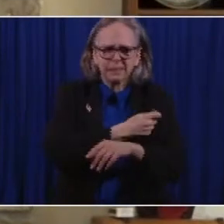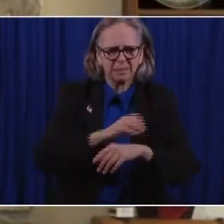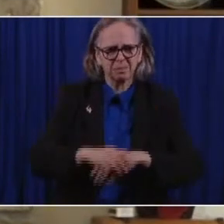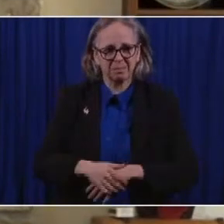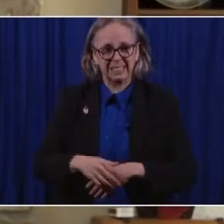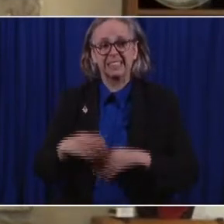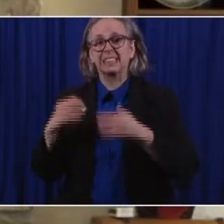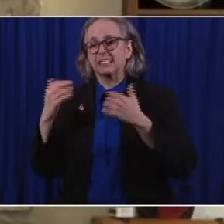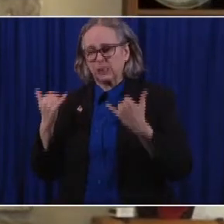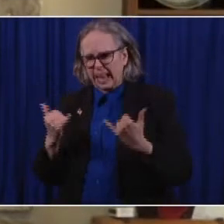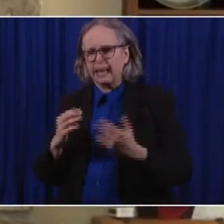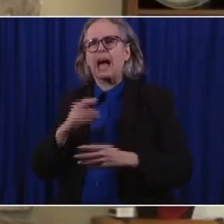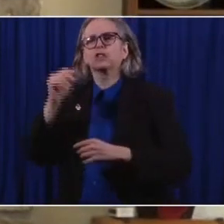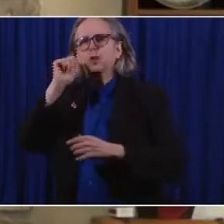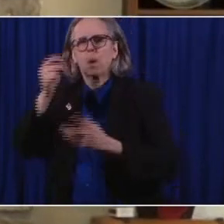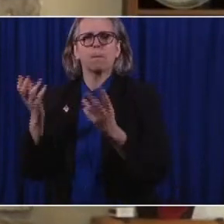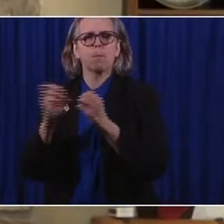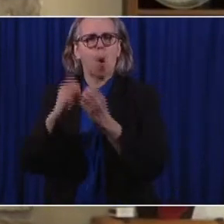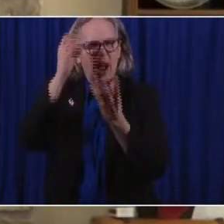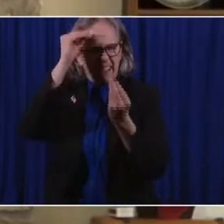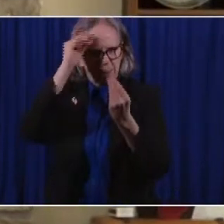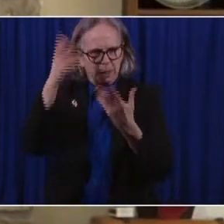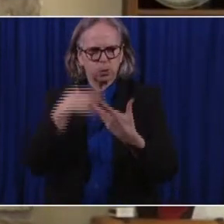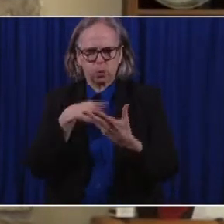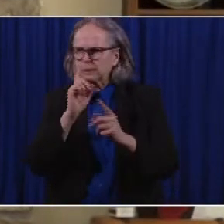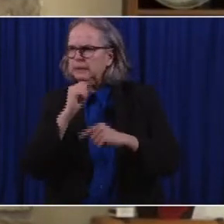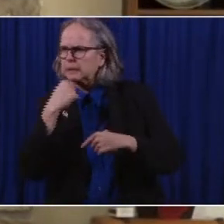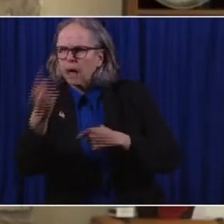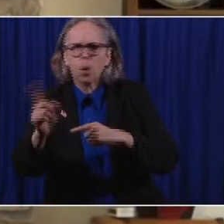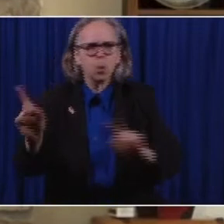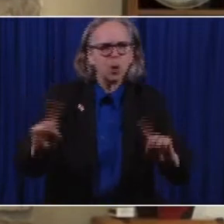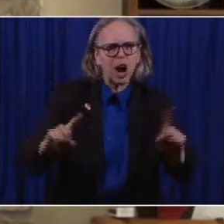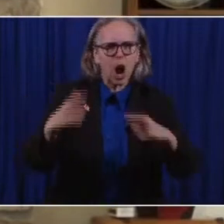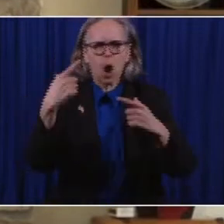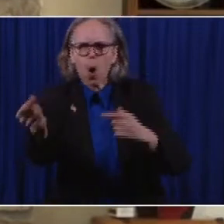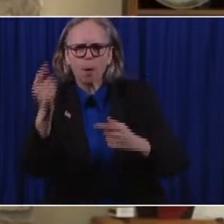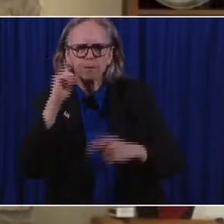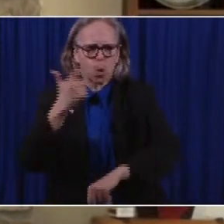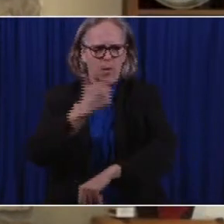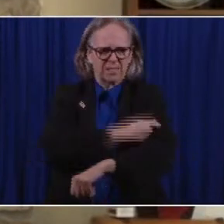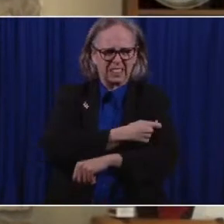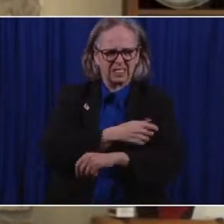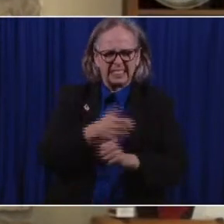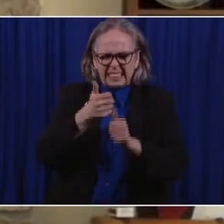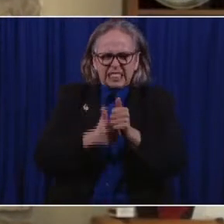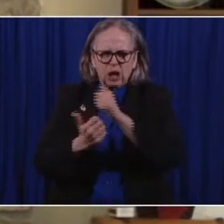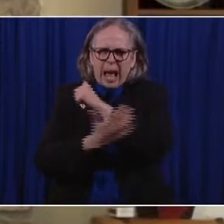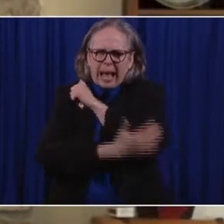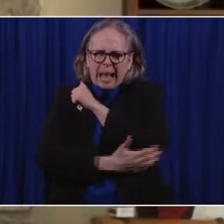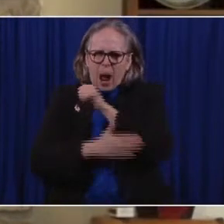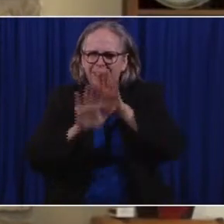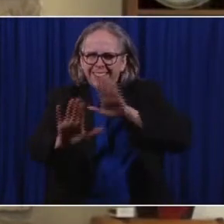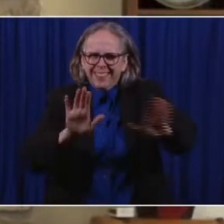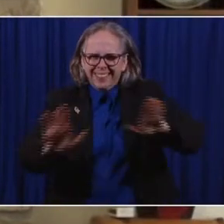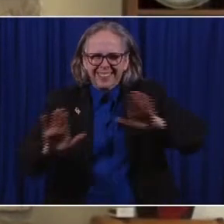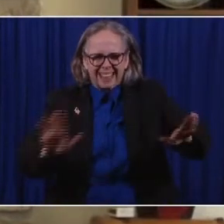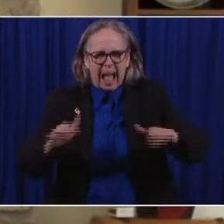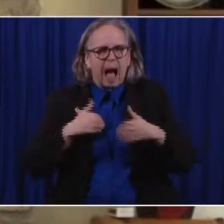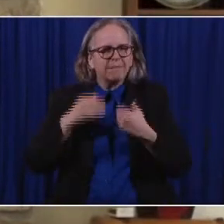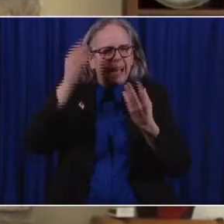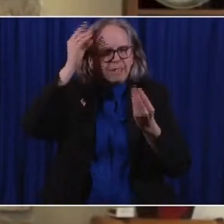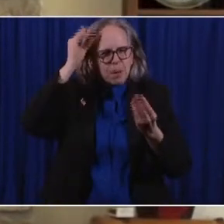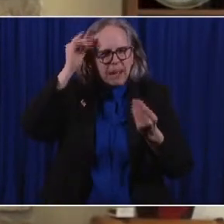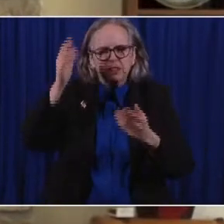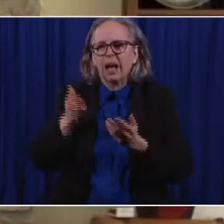announcing those. So the media is being informed county by county by the local health department. So that's something you'll be able to see